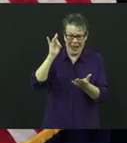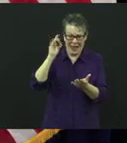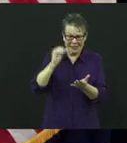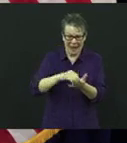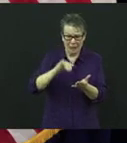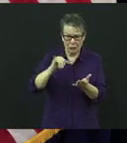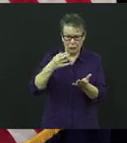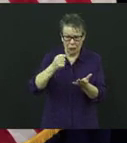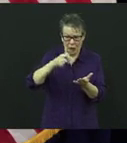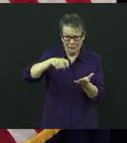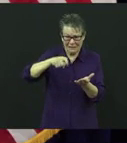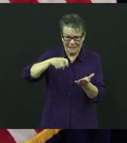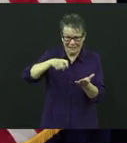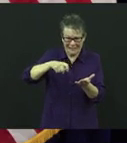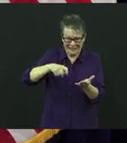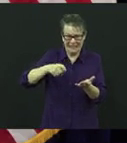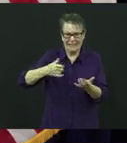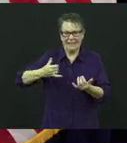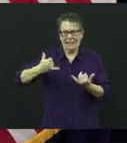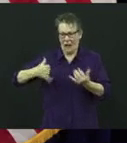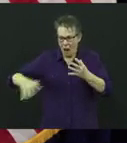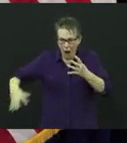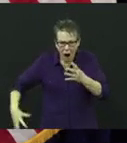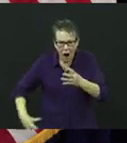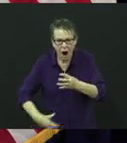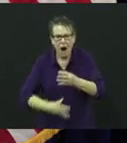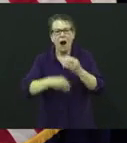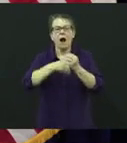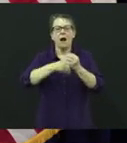of our frontline workforce to visit